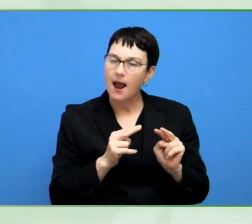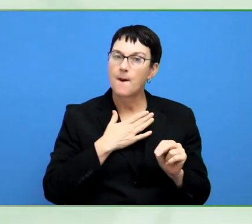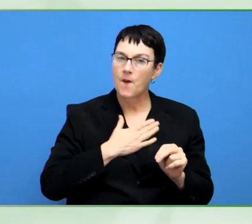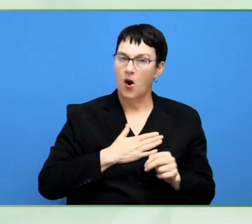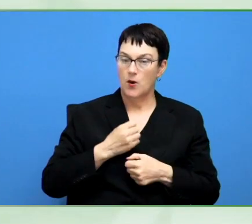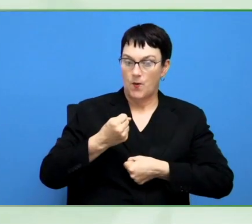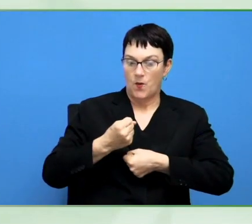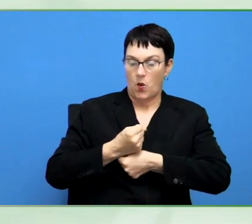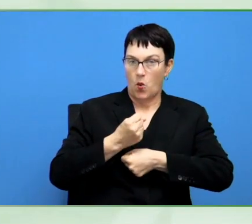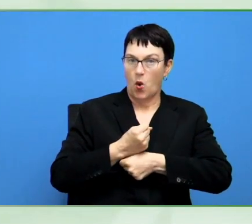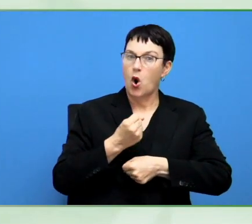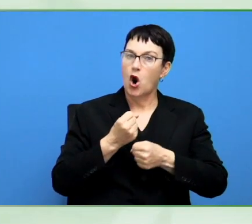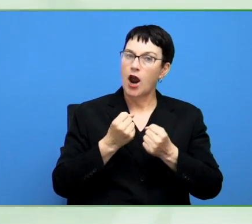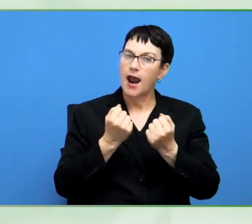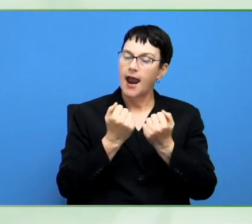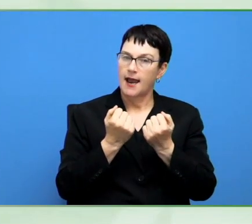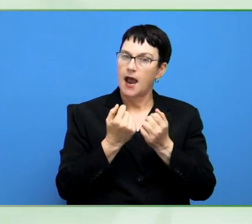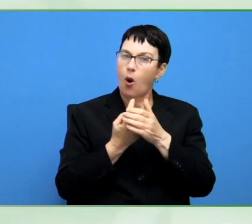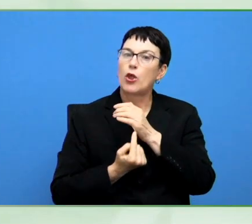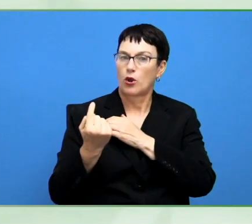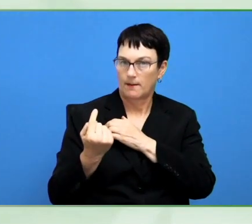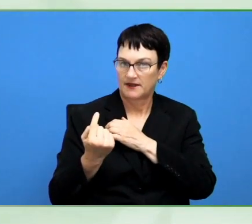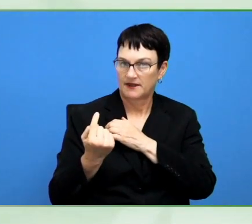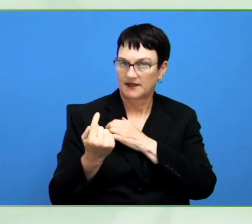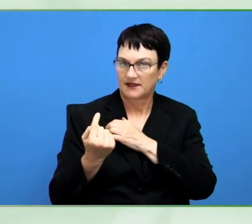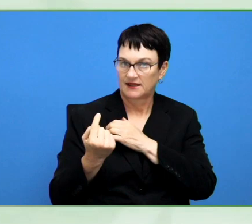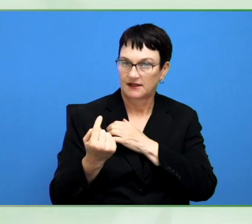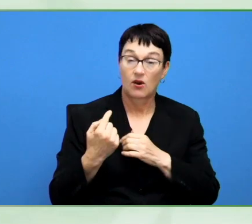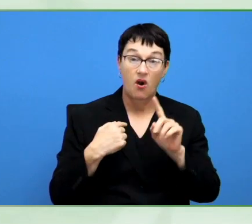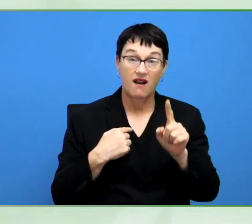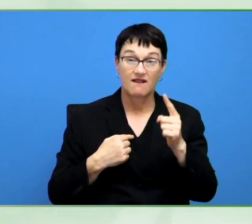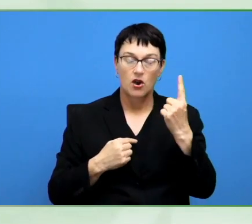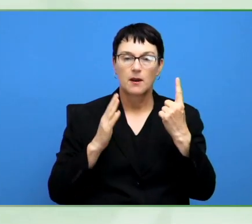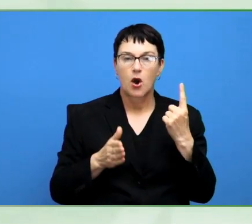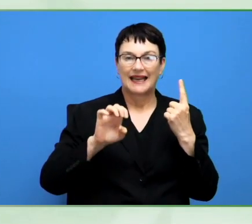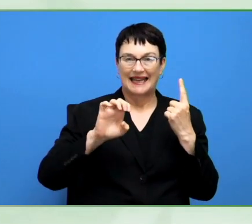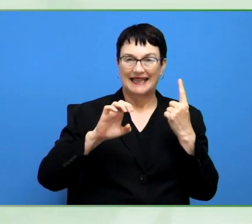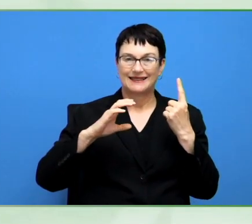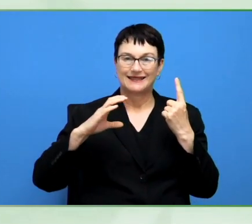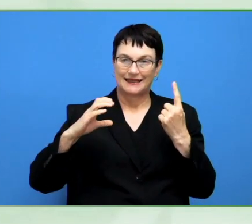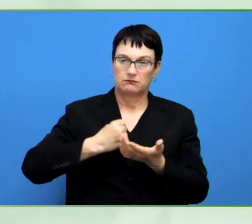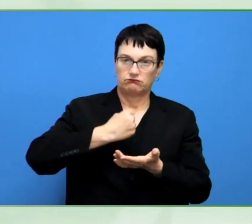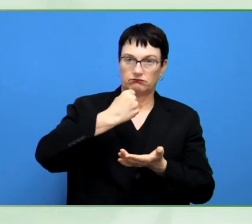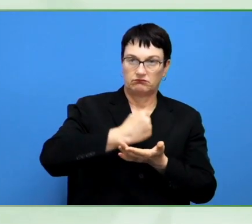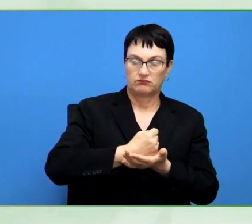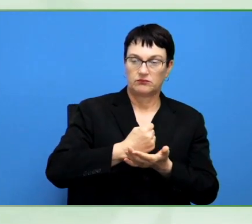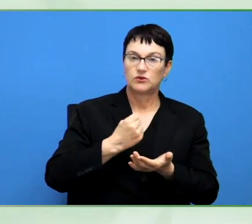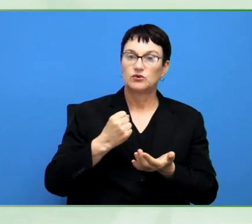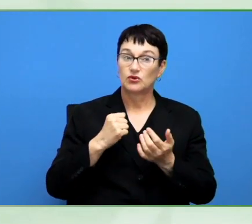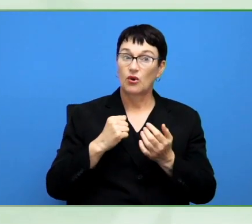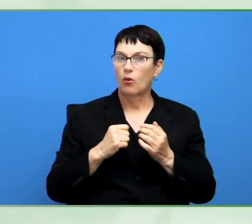thing we did is getting the CE certification. So our product as our European, accepted in Europe, I guess